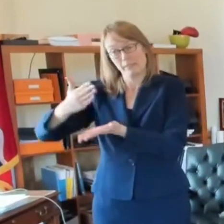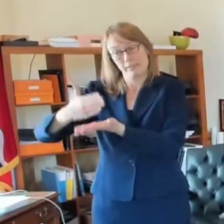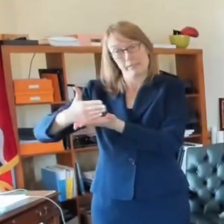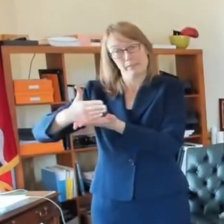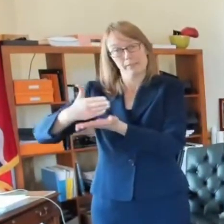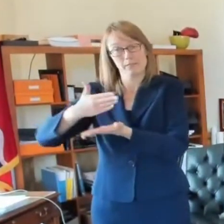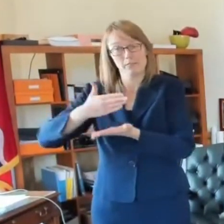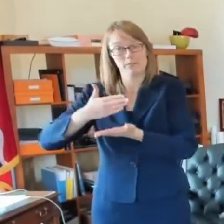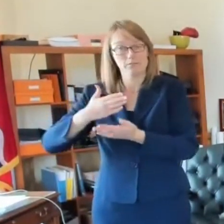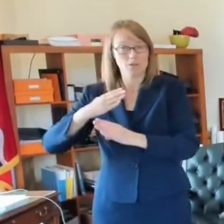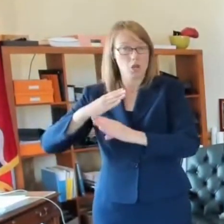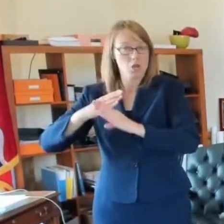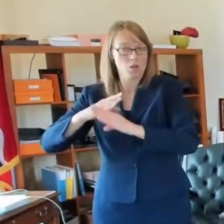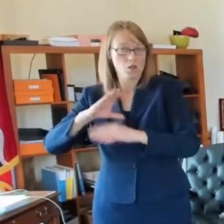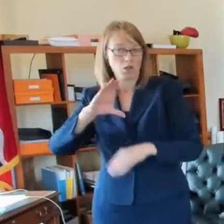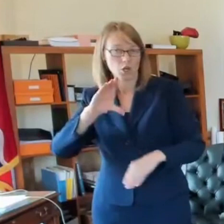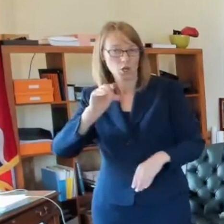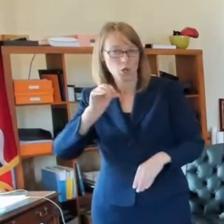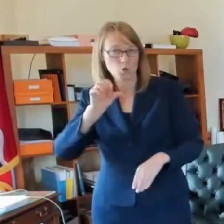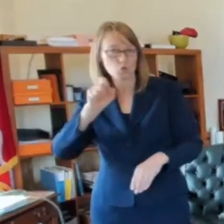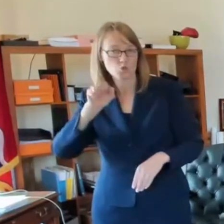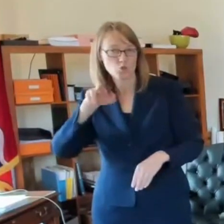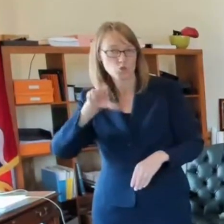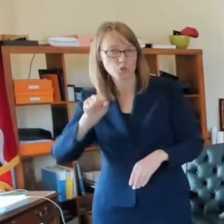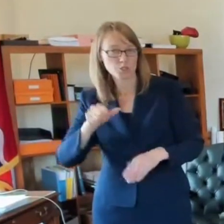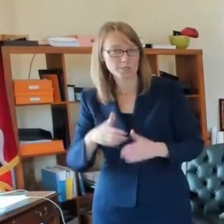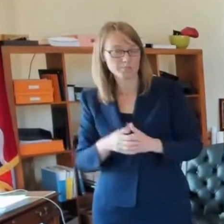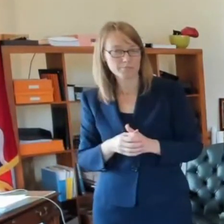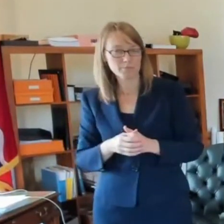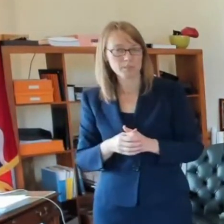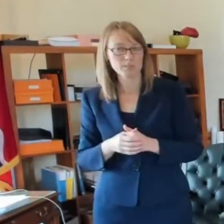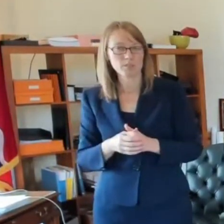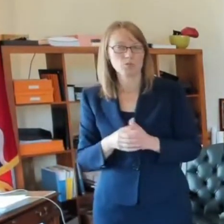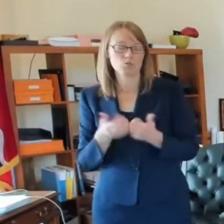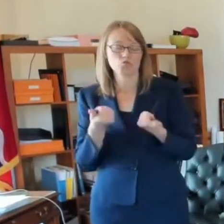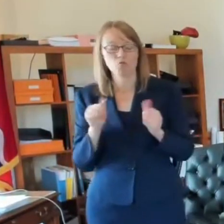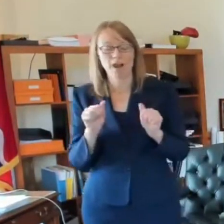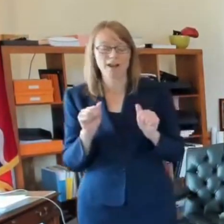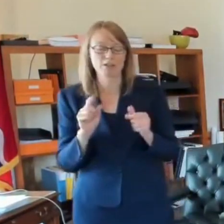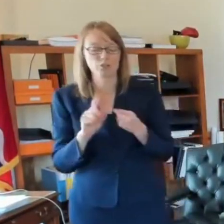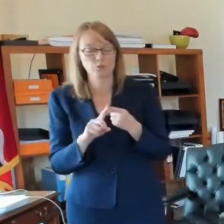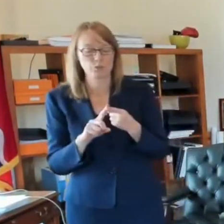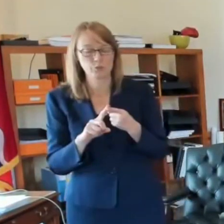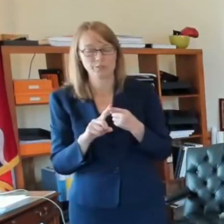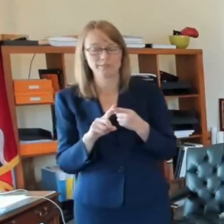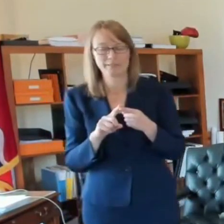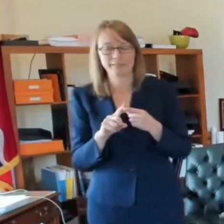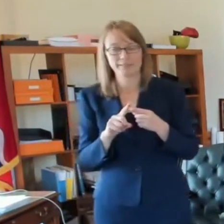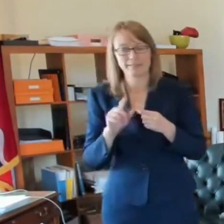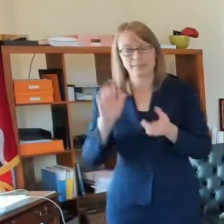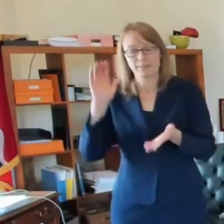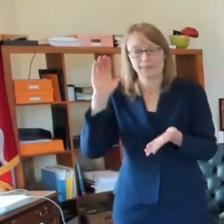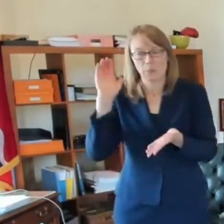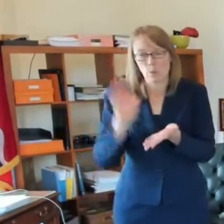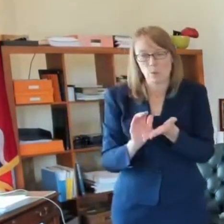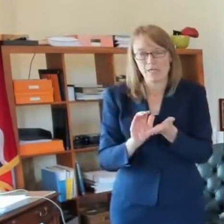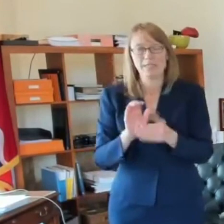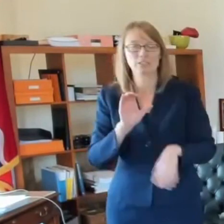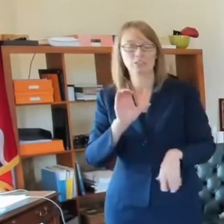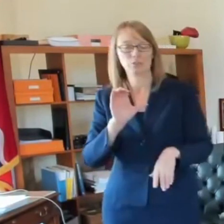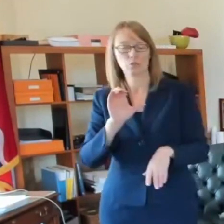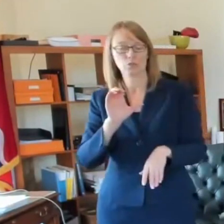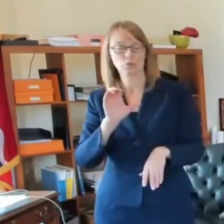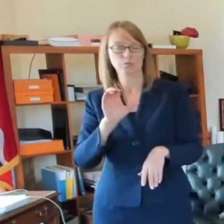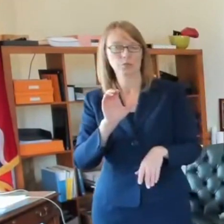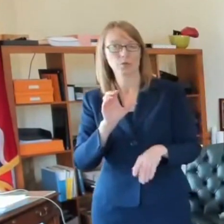of curbing the, no pun intended there, curbing the cruising and the fast driving and